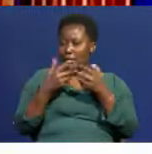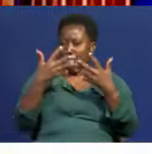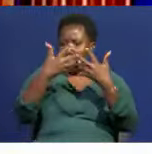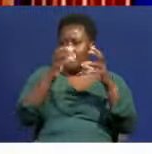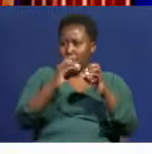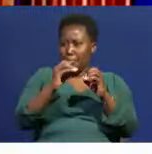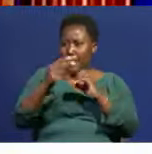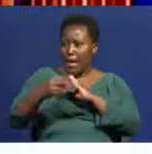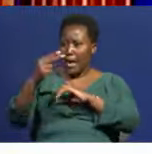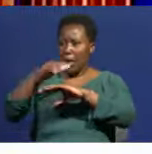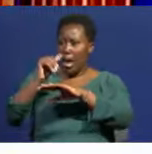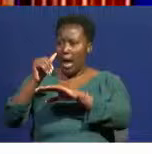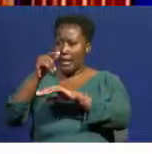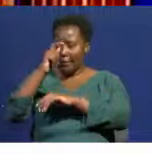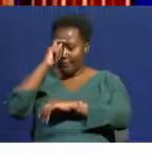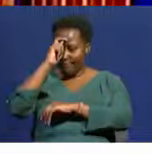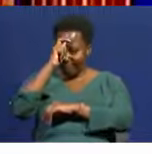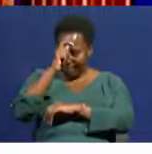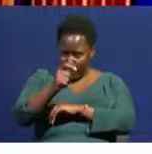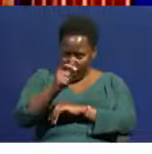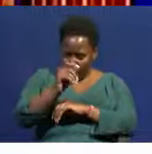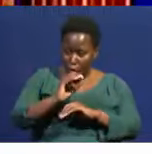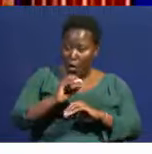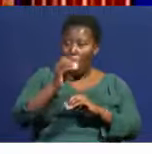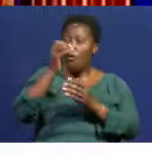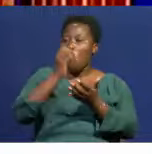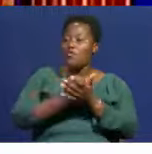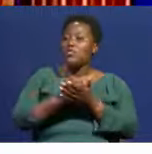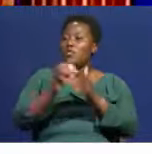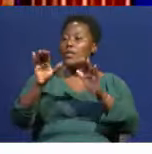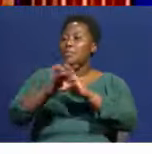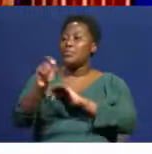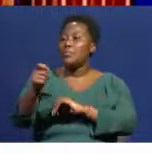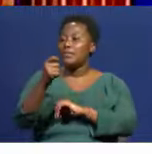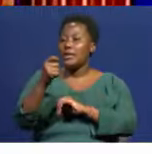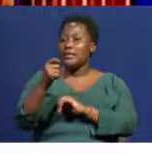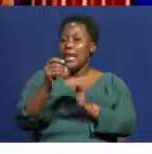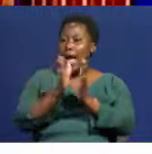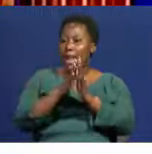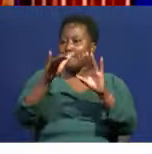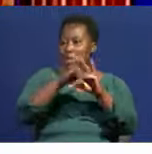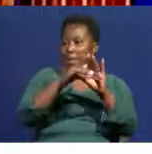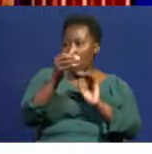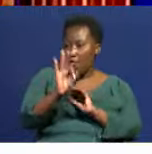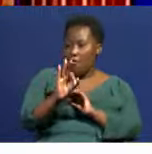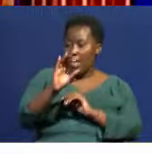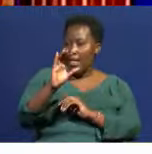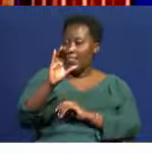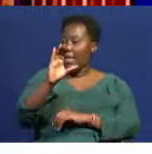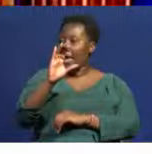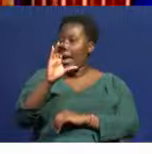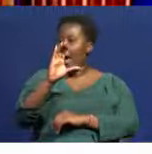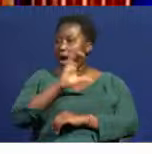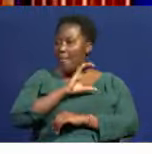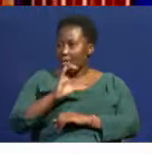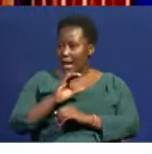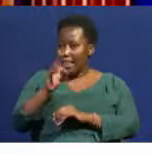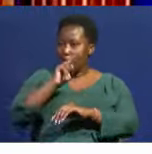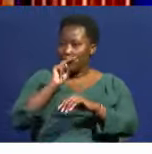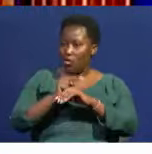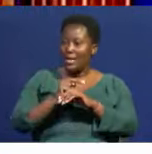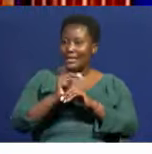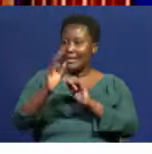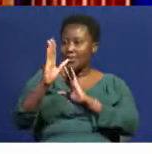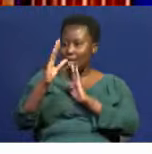with the high calling and dignified status of the Office of the Deputy President and a member of the Cabinet and the National Security